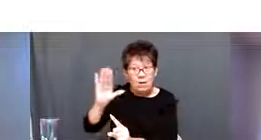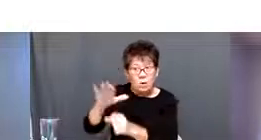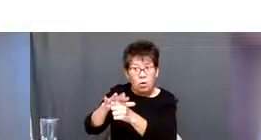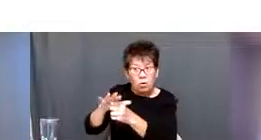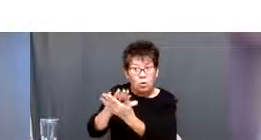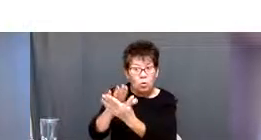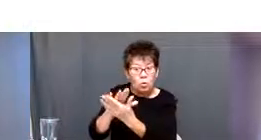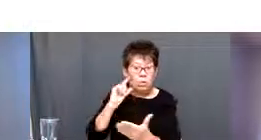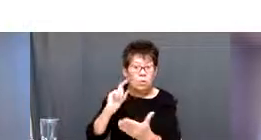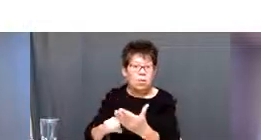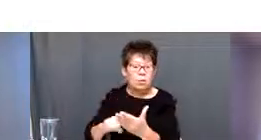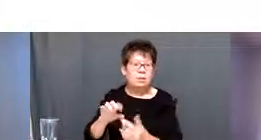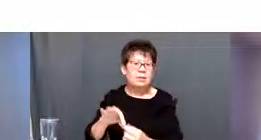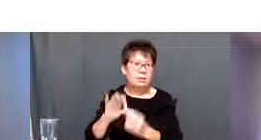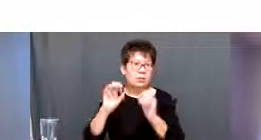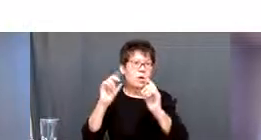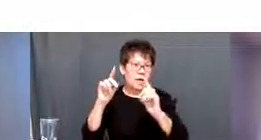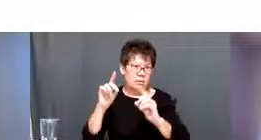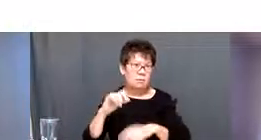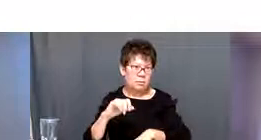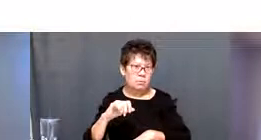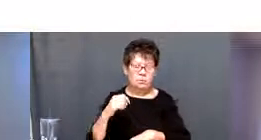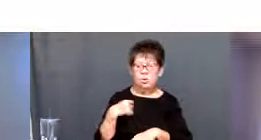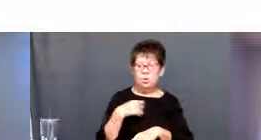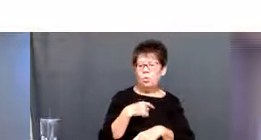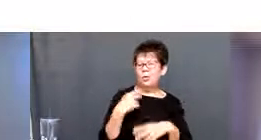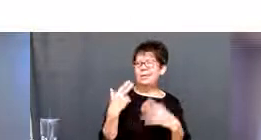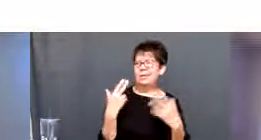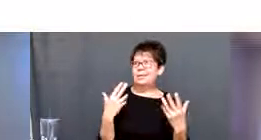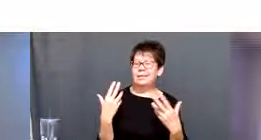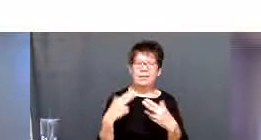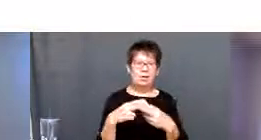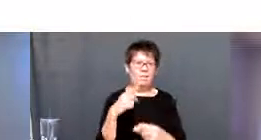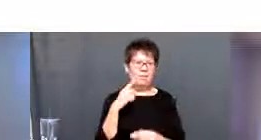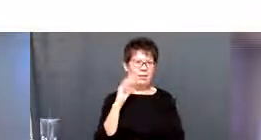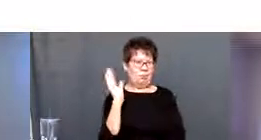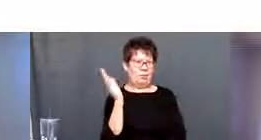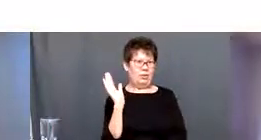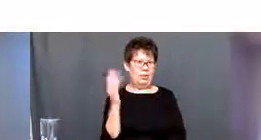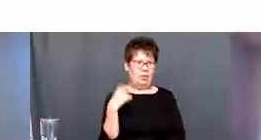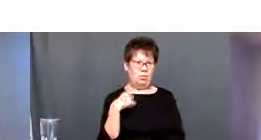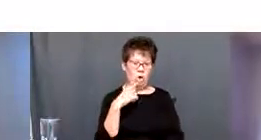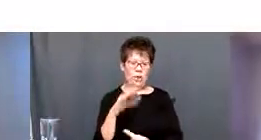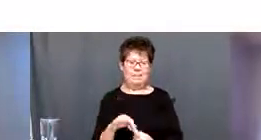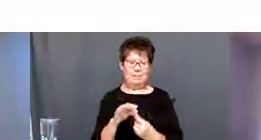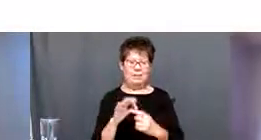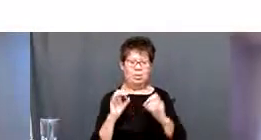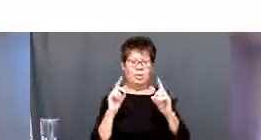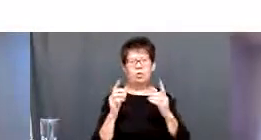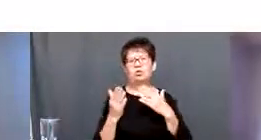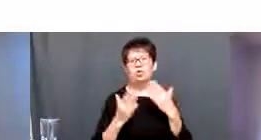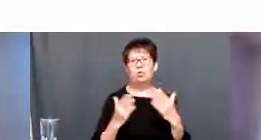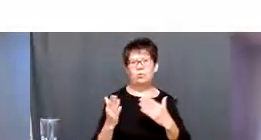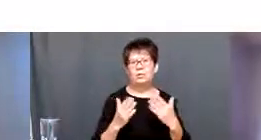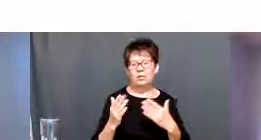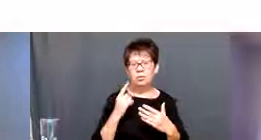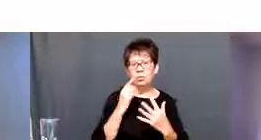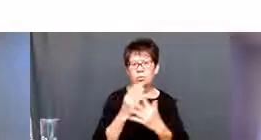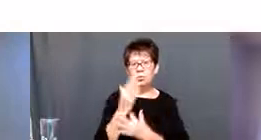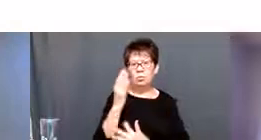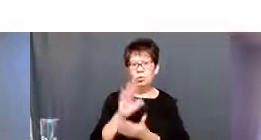district. We are going to call it for this presentation special education services through the school